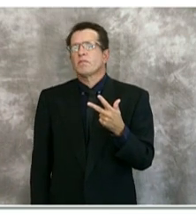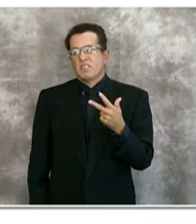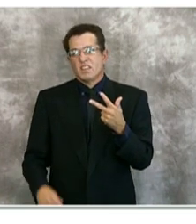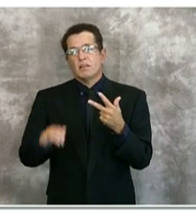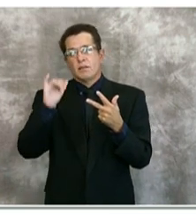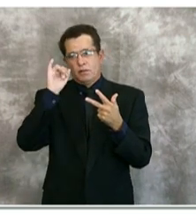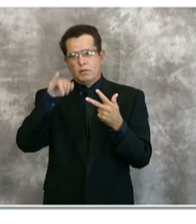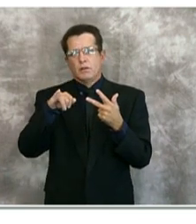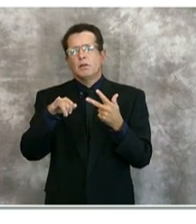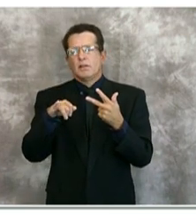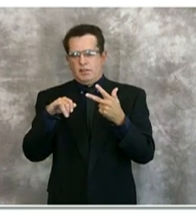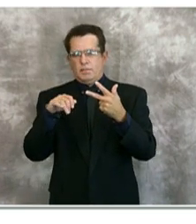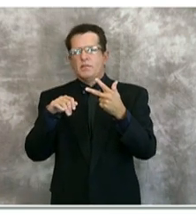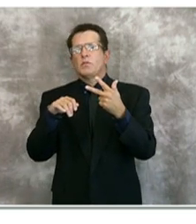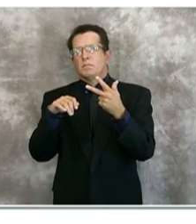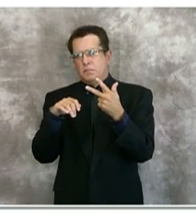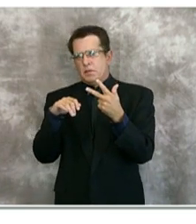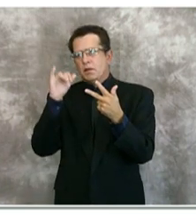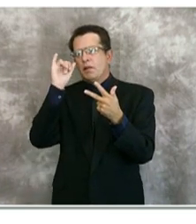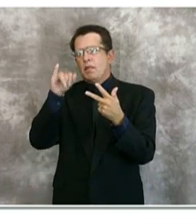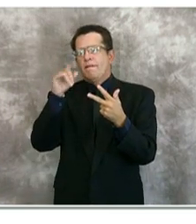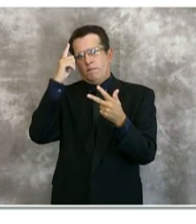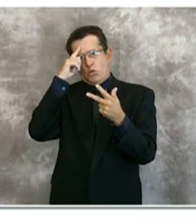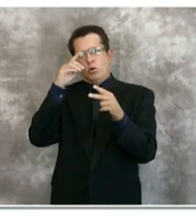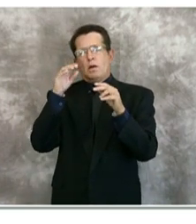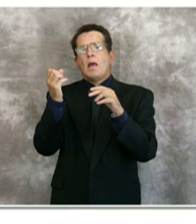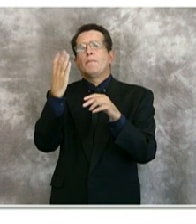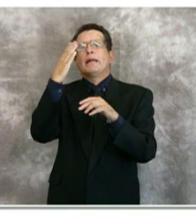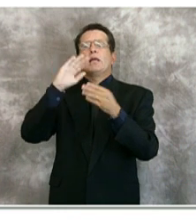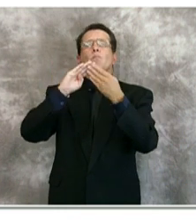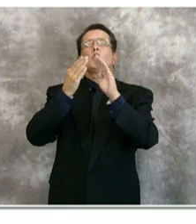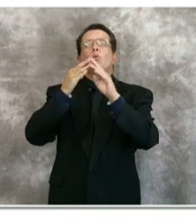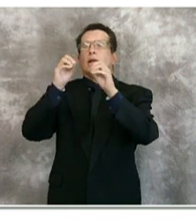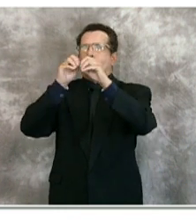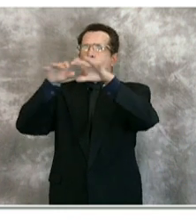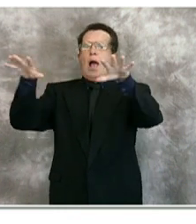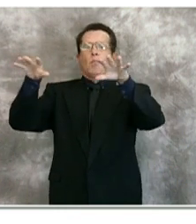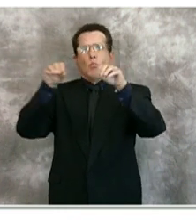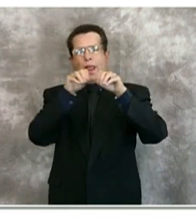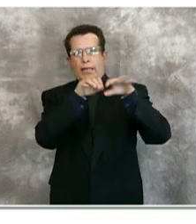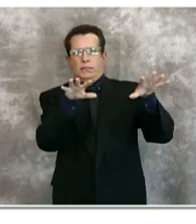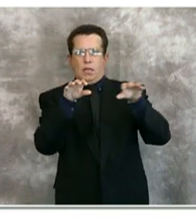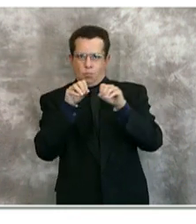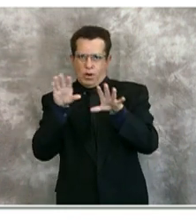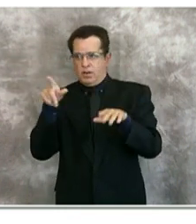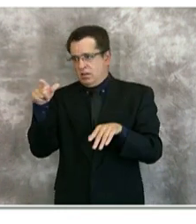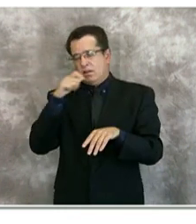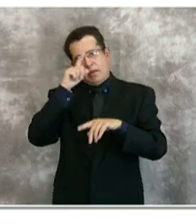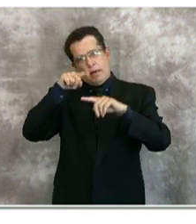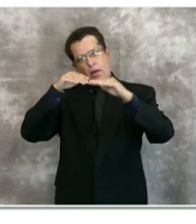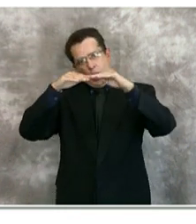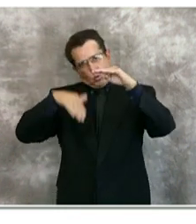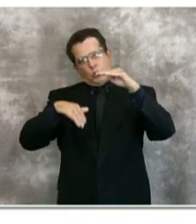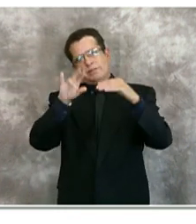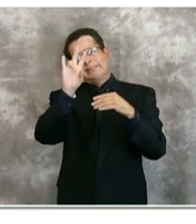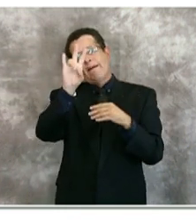This is related to community outbreaks. And the trigger here is no more than 7 or 7 or